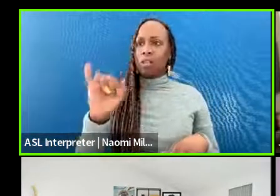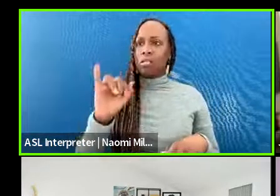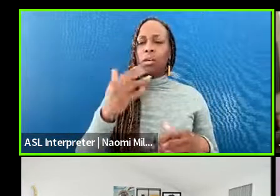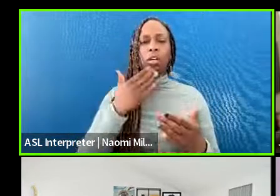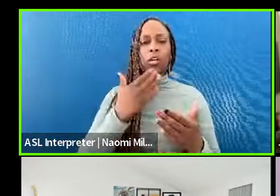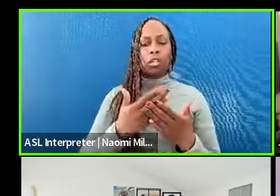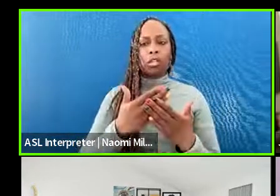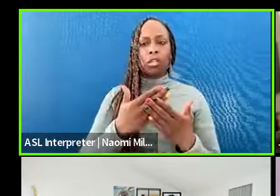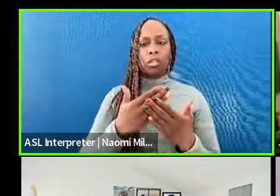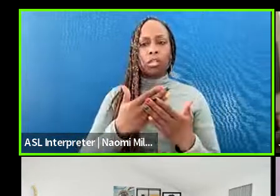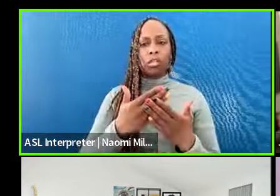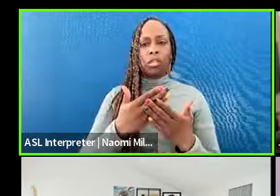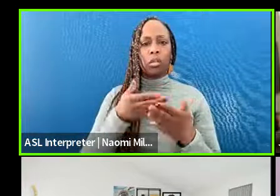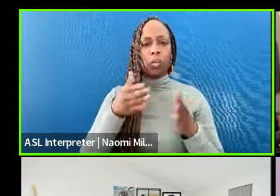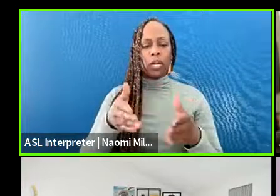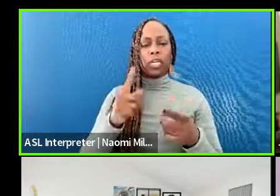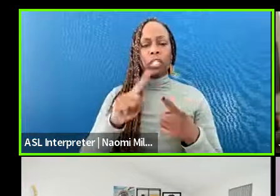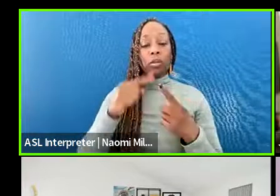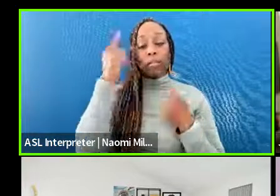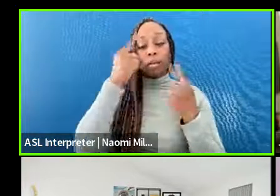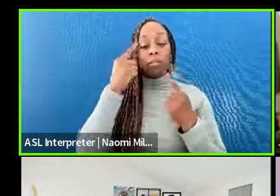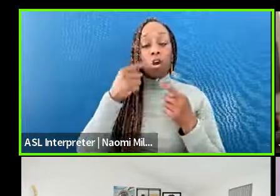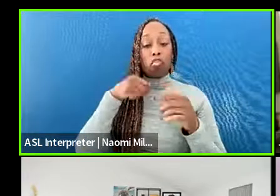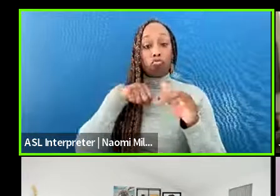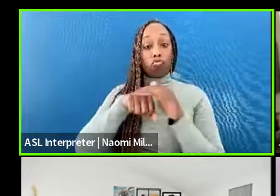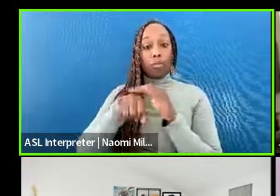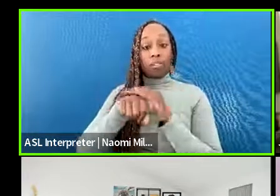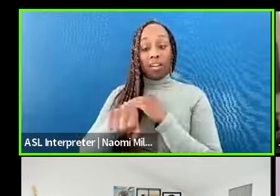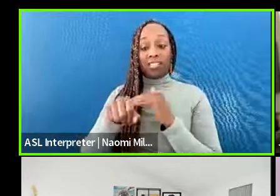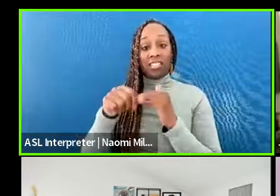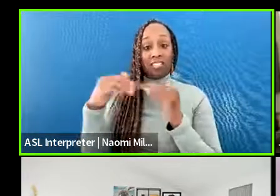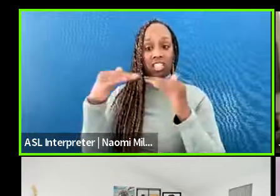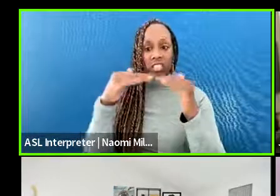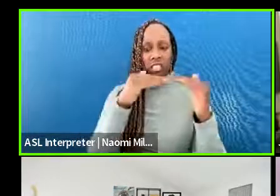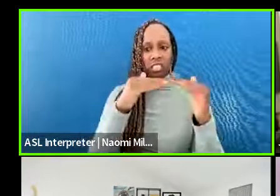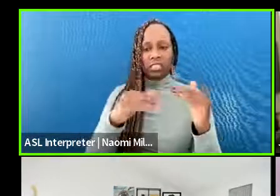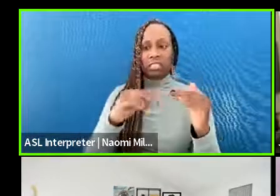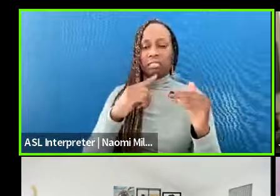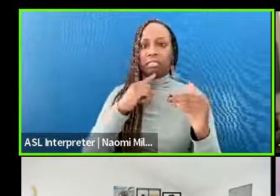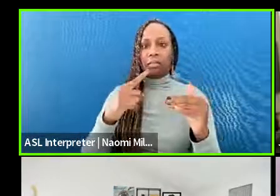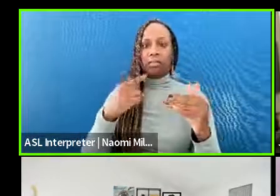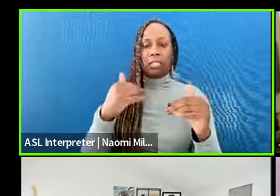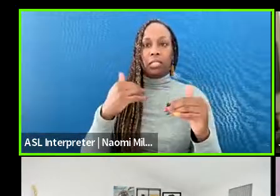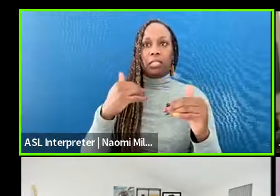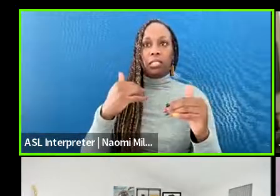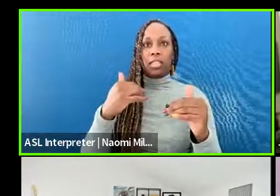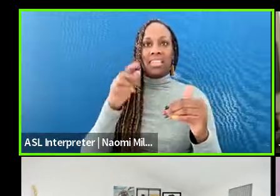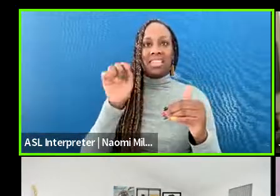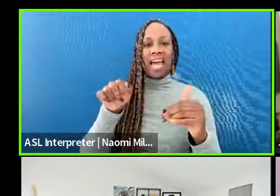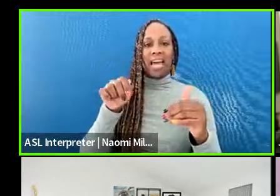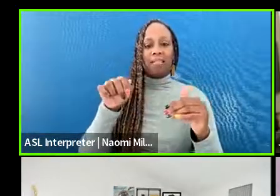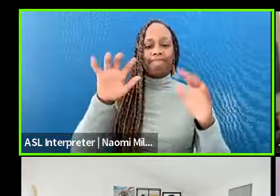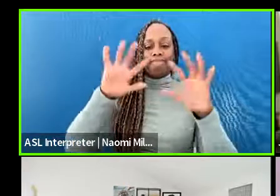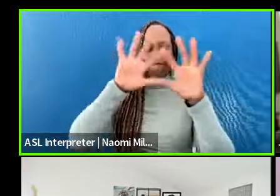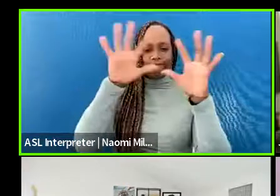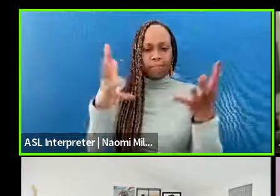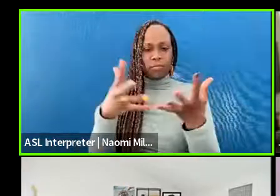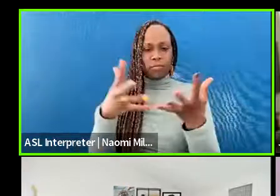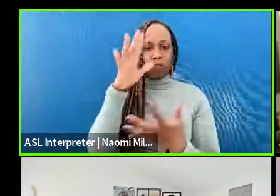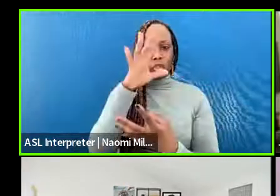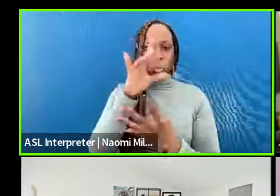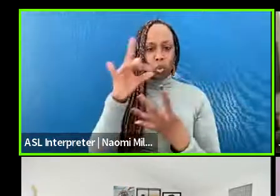consider how reproductive justice has deeply thrown into question the framework of choice that often has driven the kind